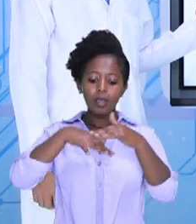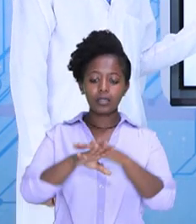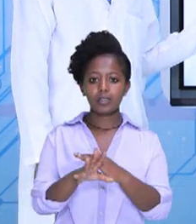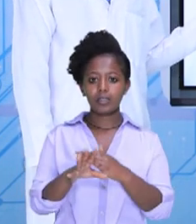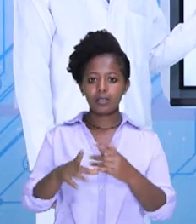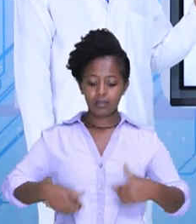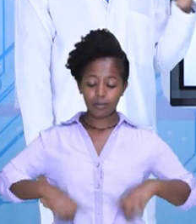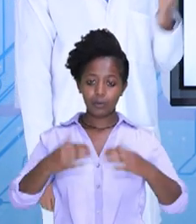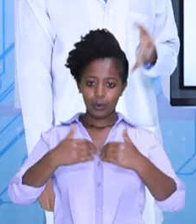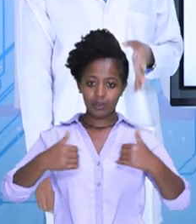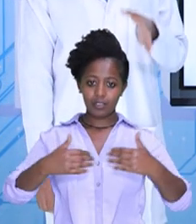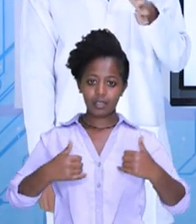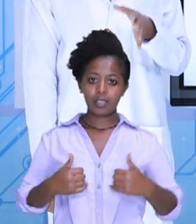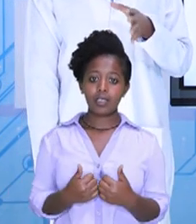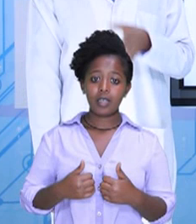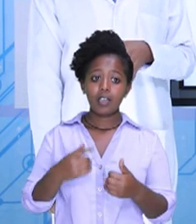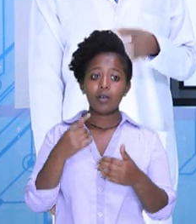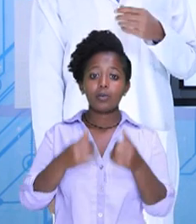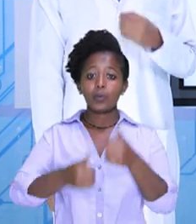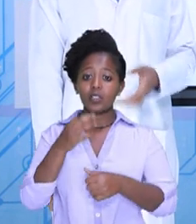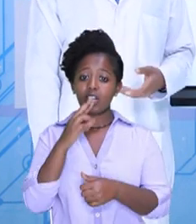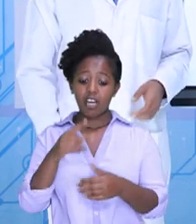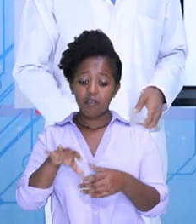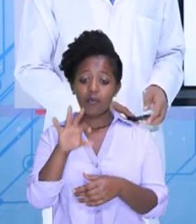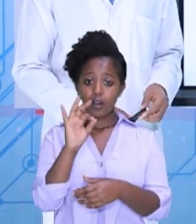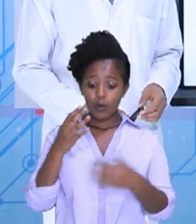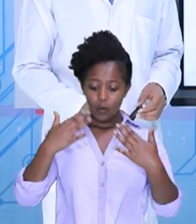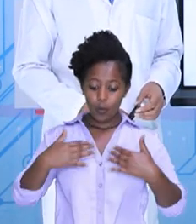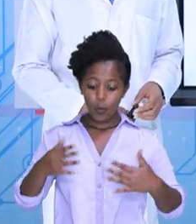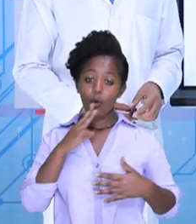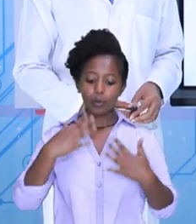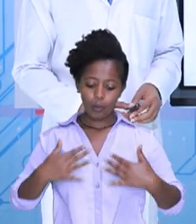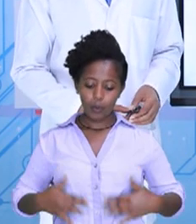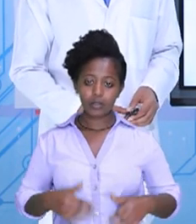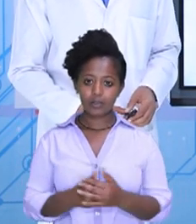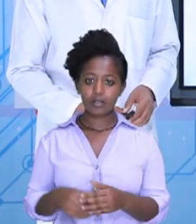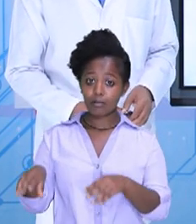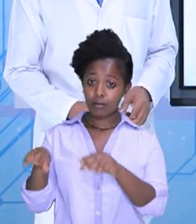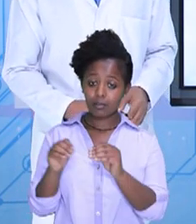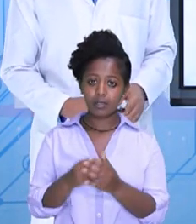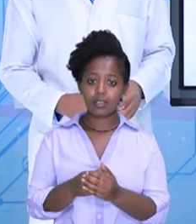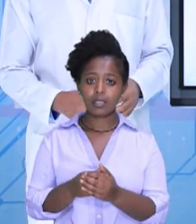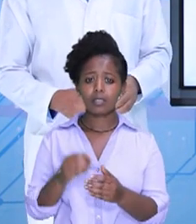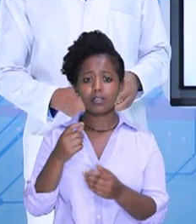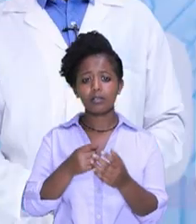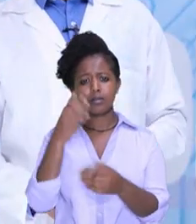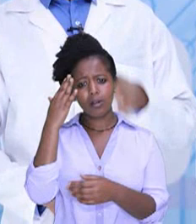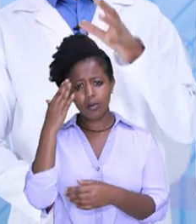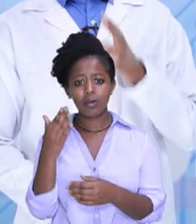These aquatic animals are animals which are found in the water bodies. Students, do you